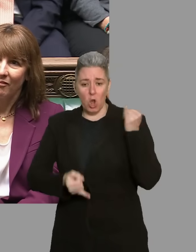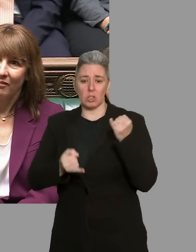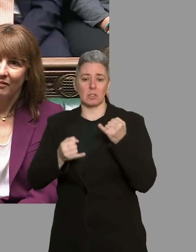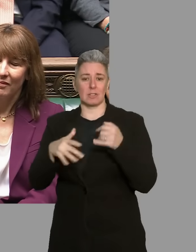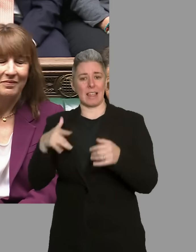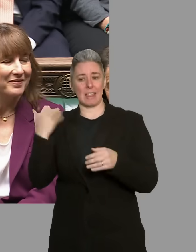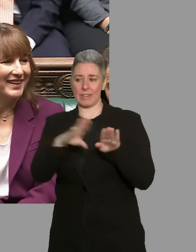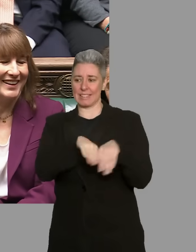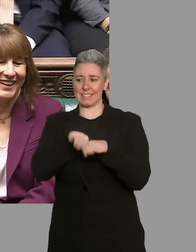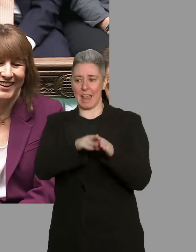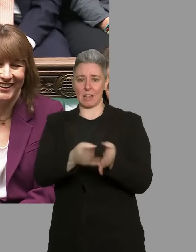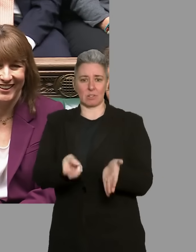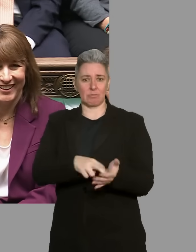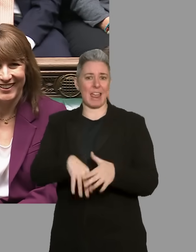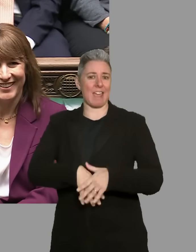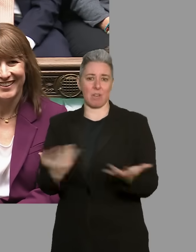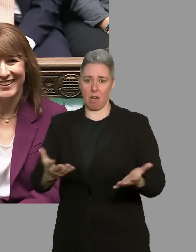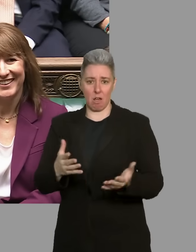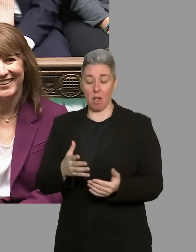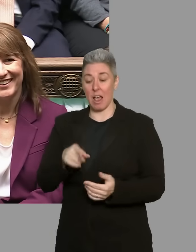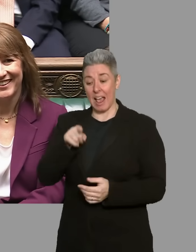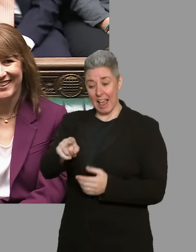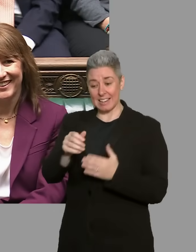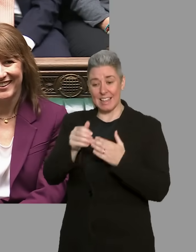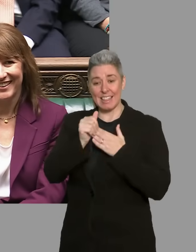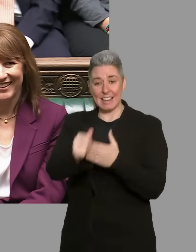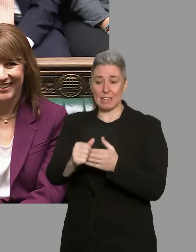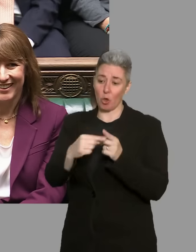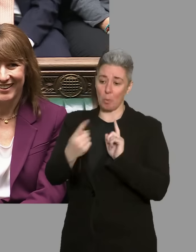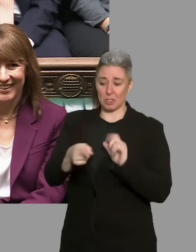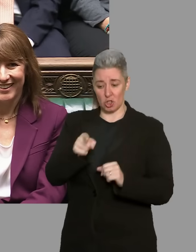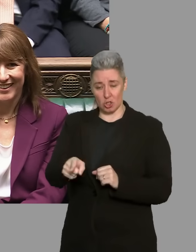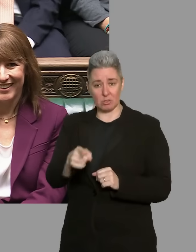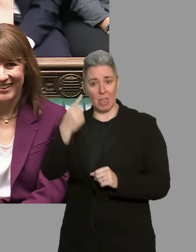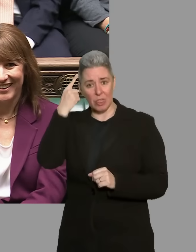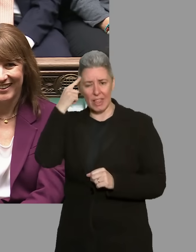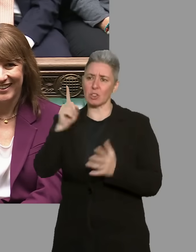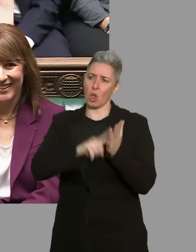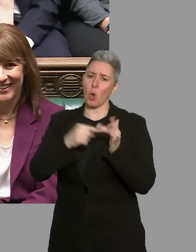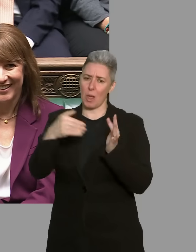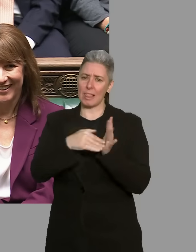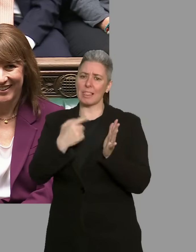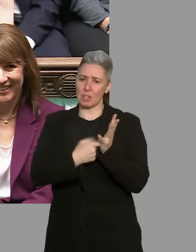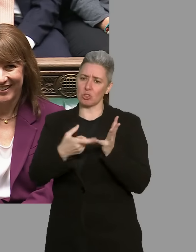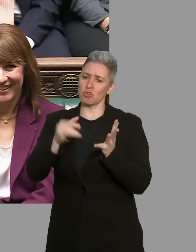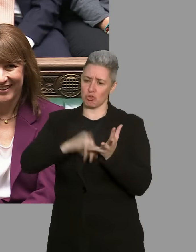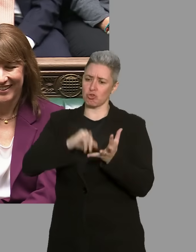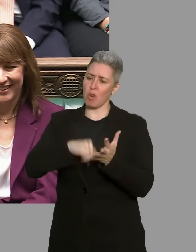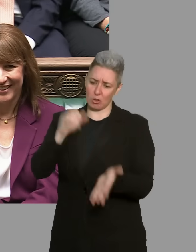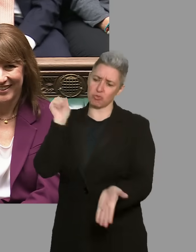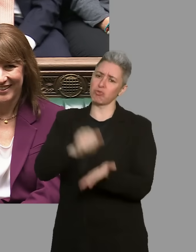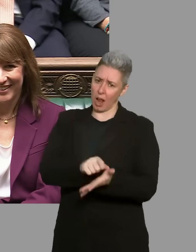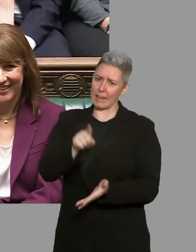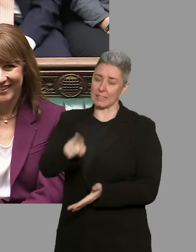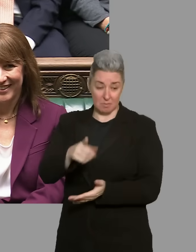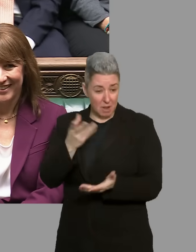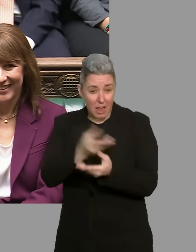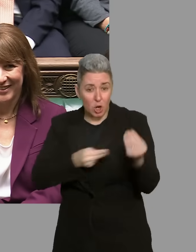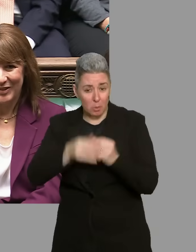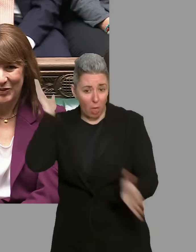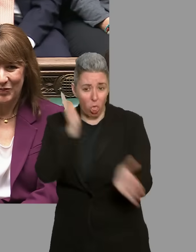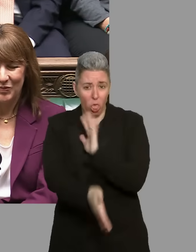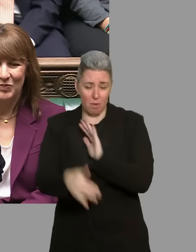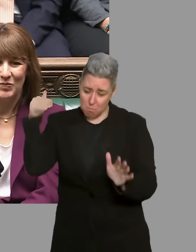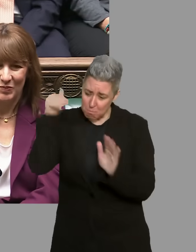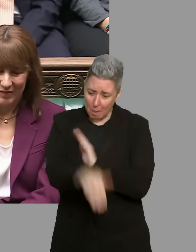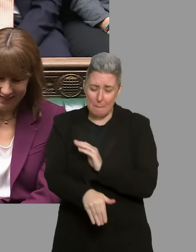was 100% right to crash the economy. They're literally the only people who think that anybody should be listening to